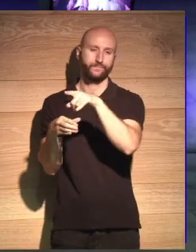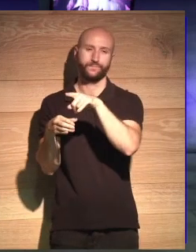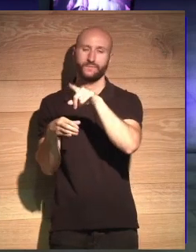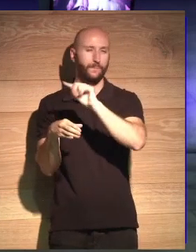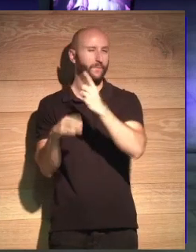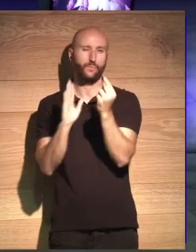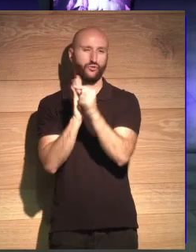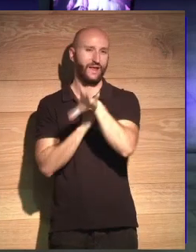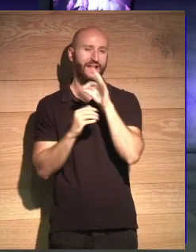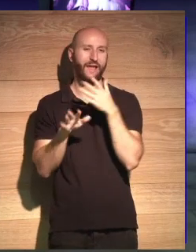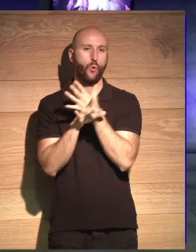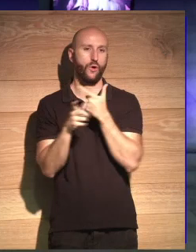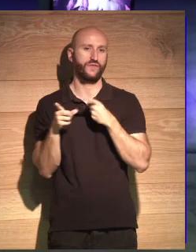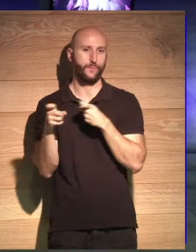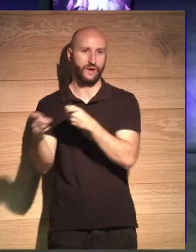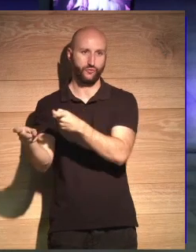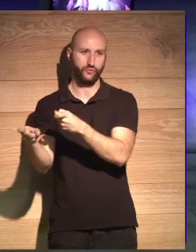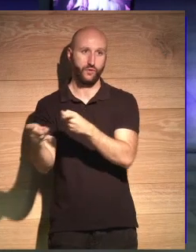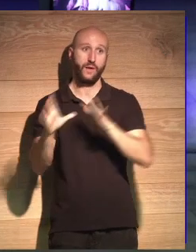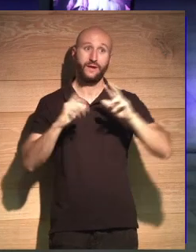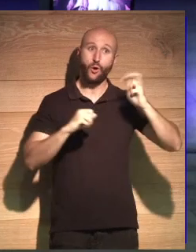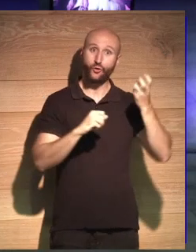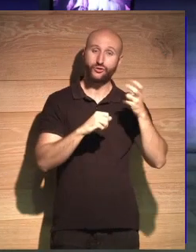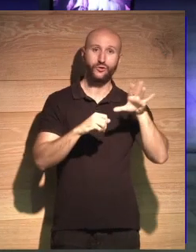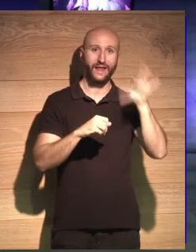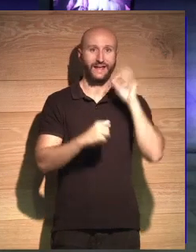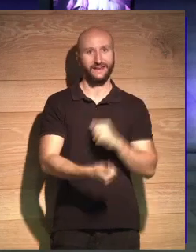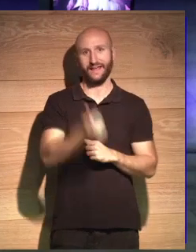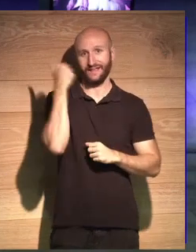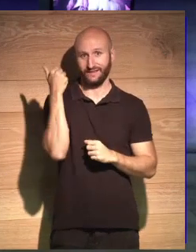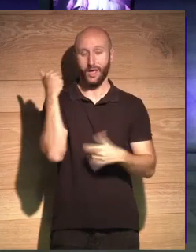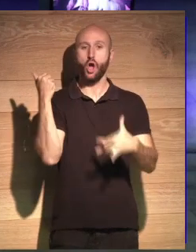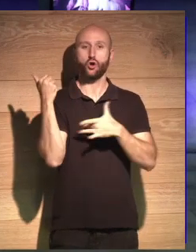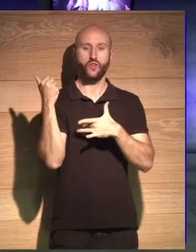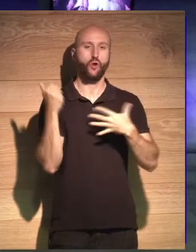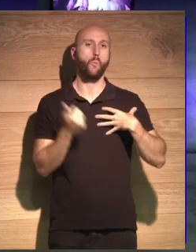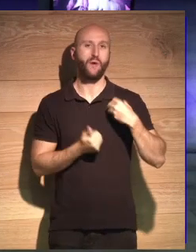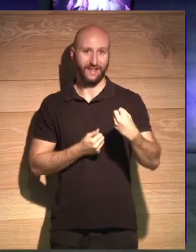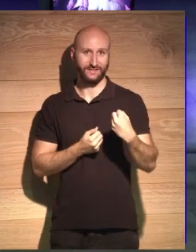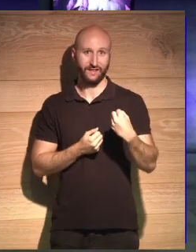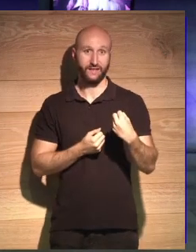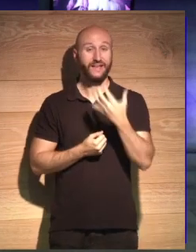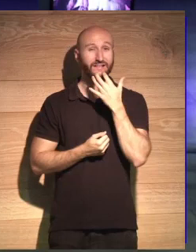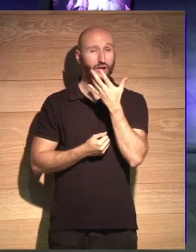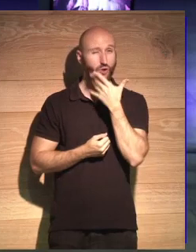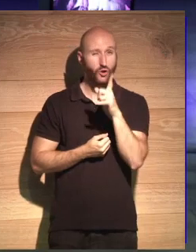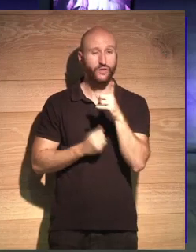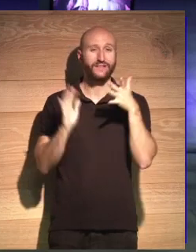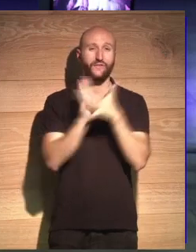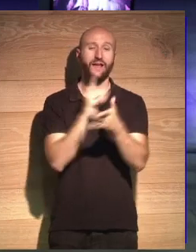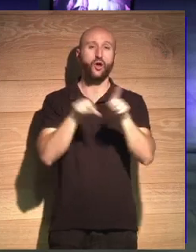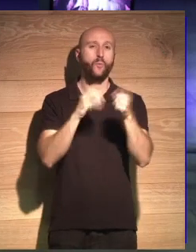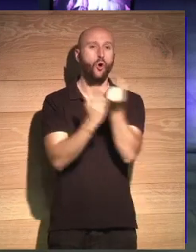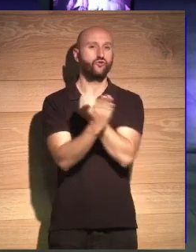chose shooting games, but one of them chose this video game called Valiant Hearts.